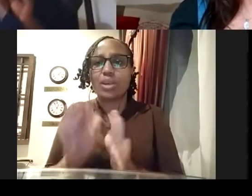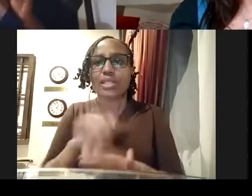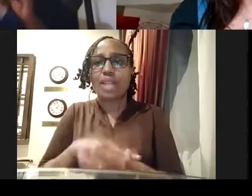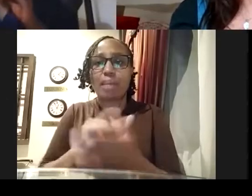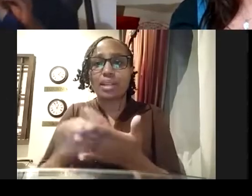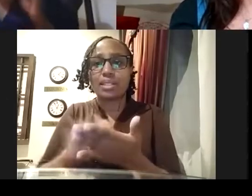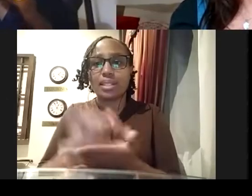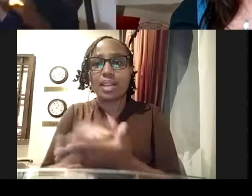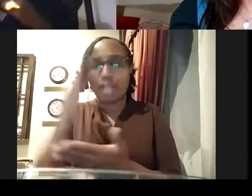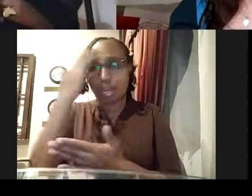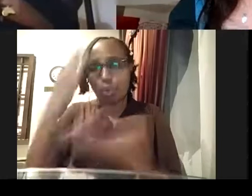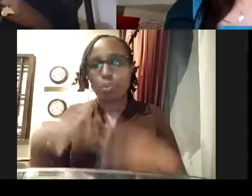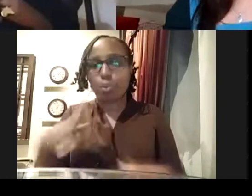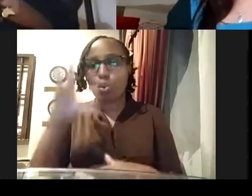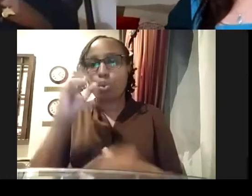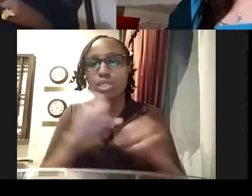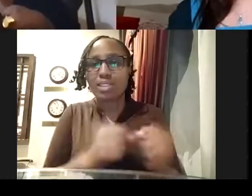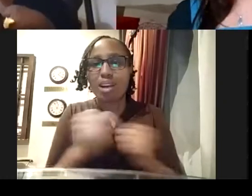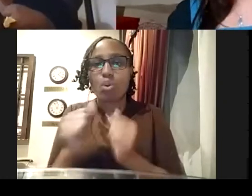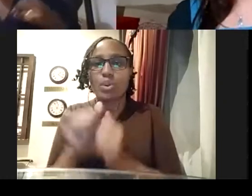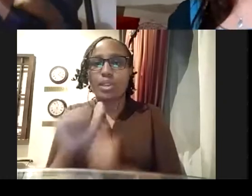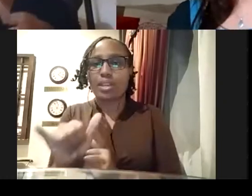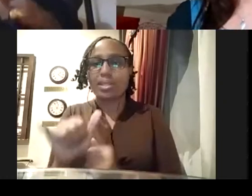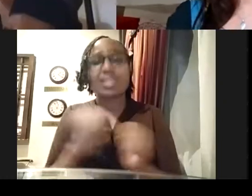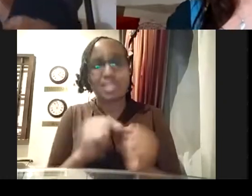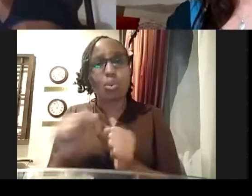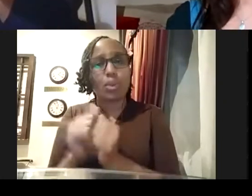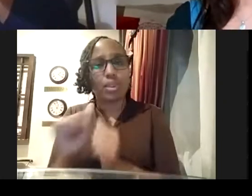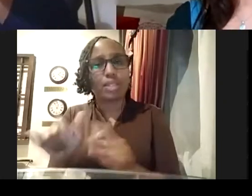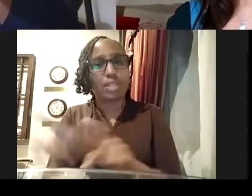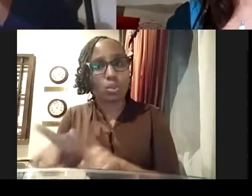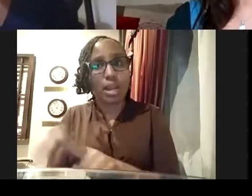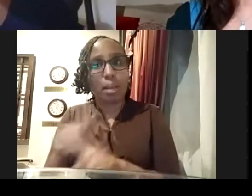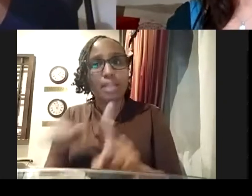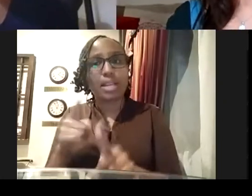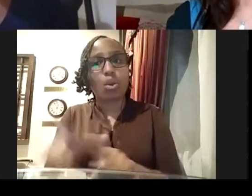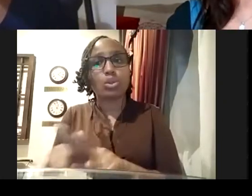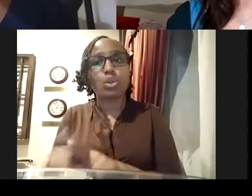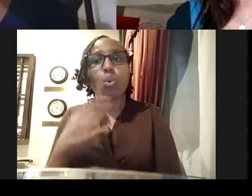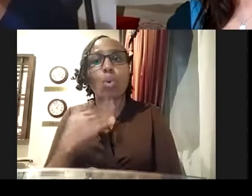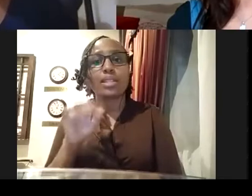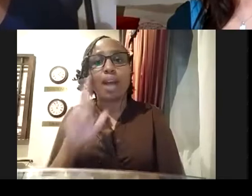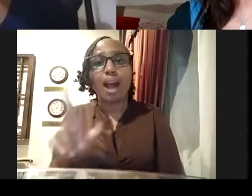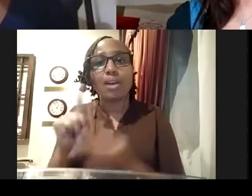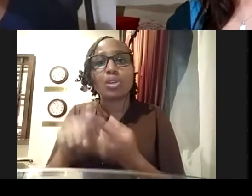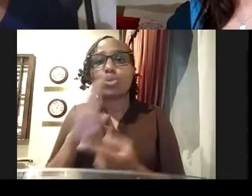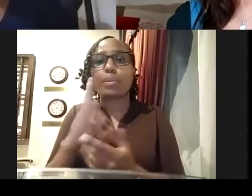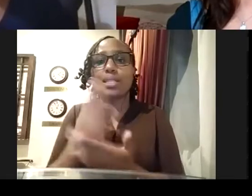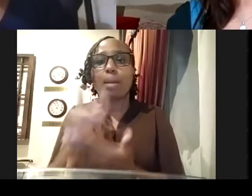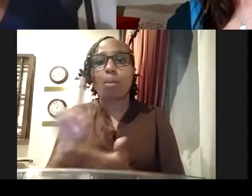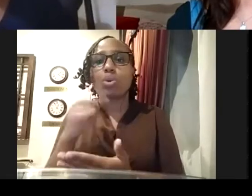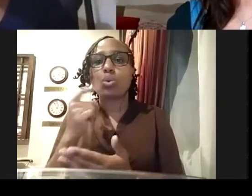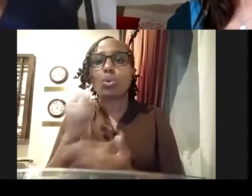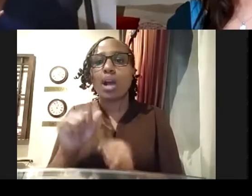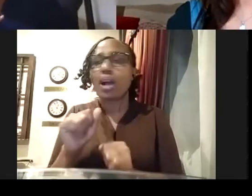people would struggle with her, because I struggled with her as well. But I also wanted her to be somebody who you can dislike, but you can't